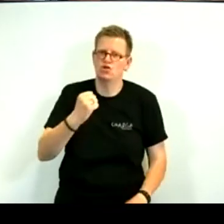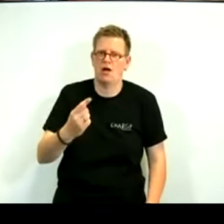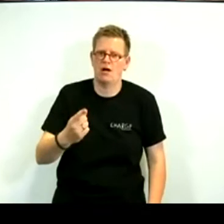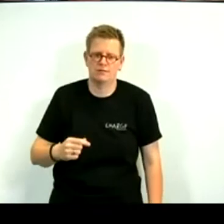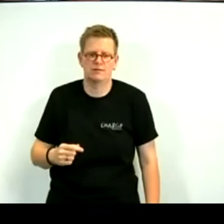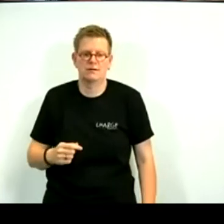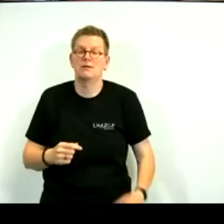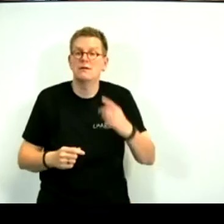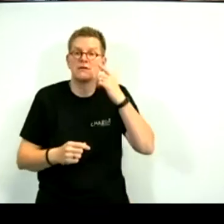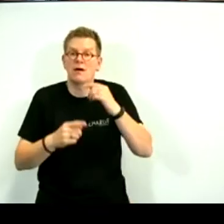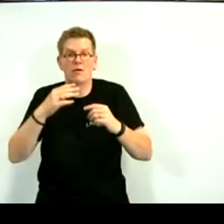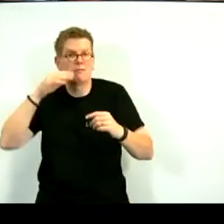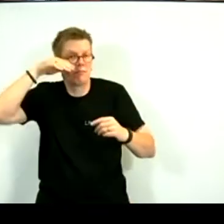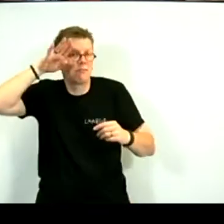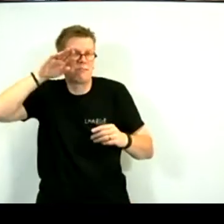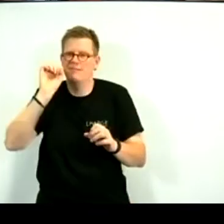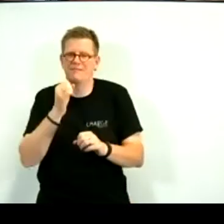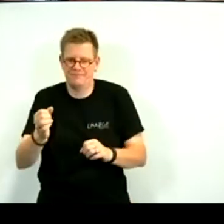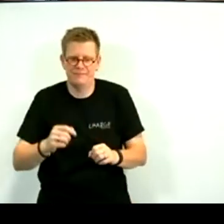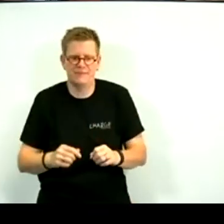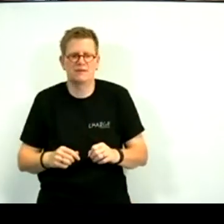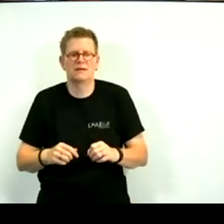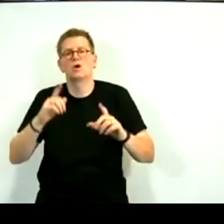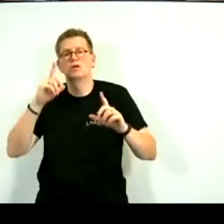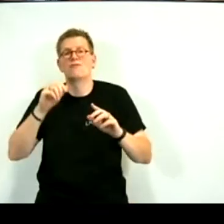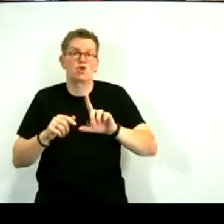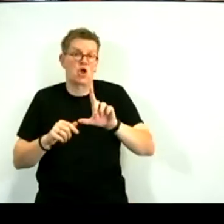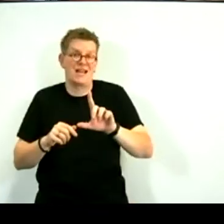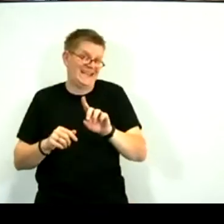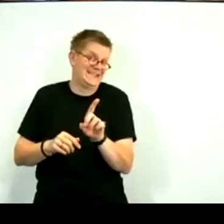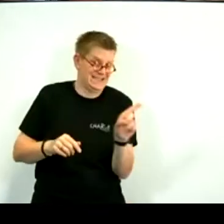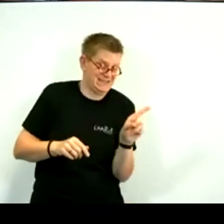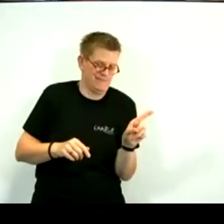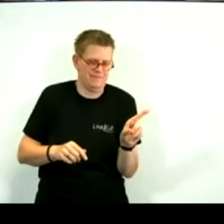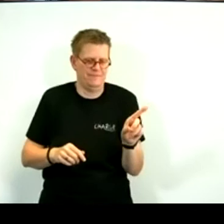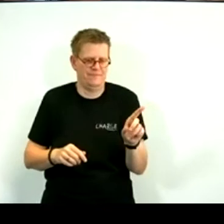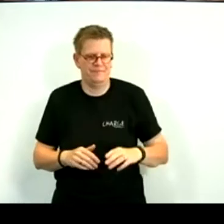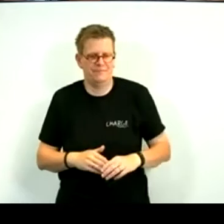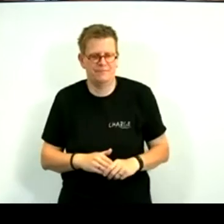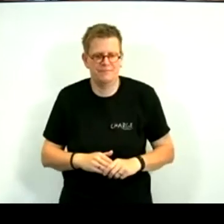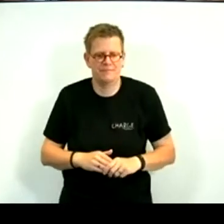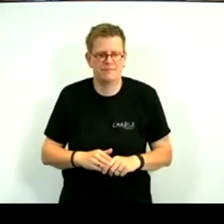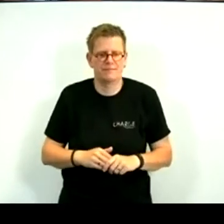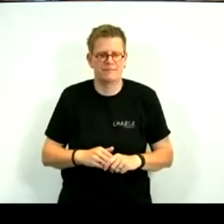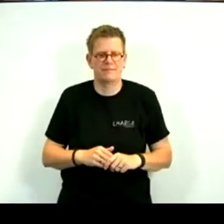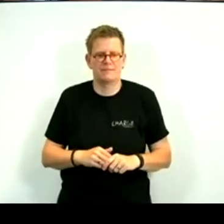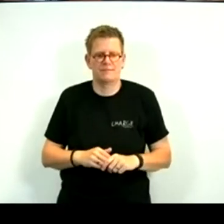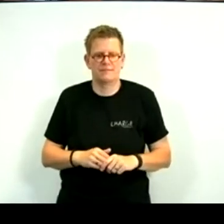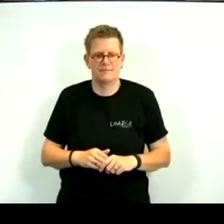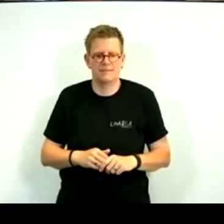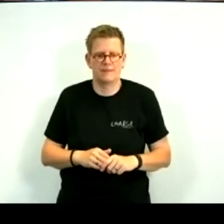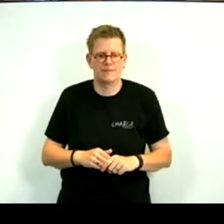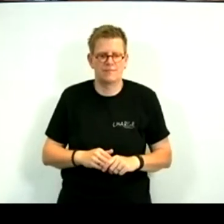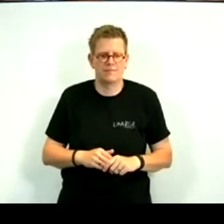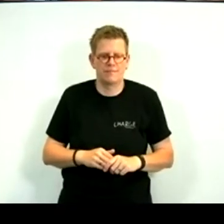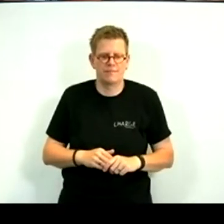the picture on the left, if he thrusts his jaw over to the right, it